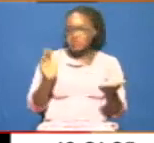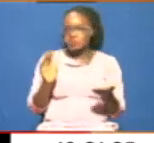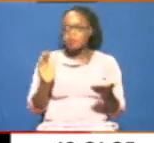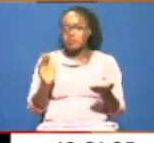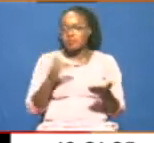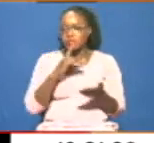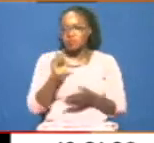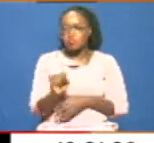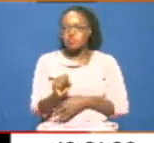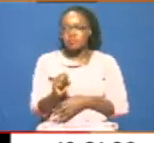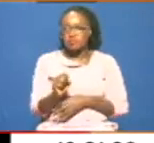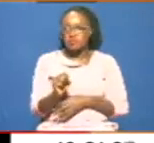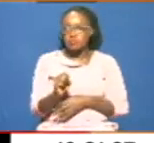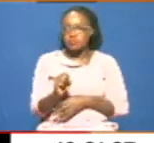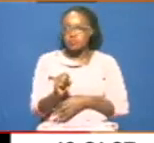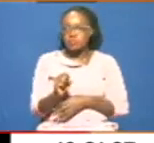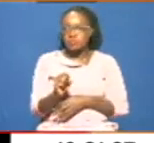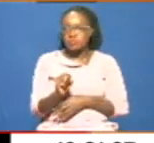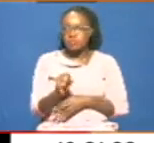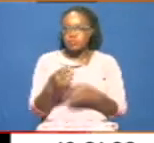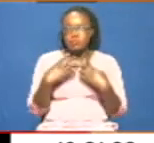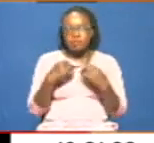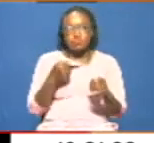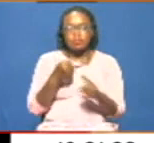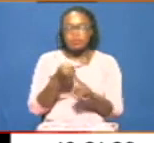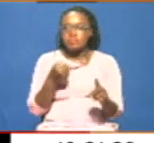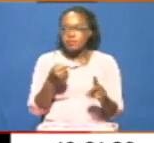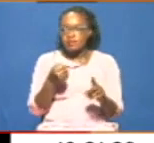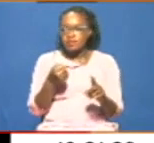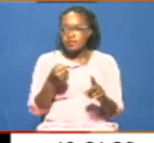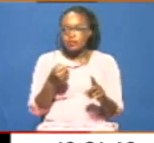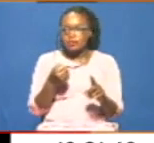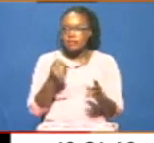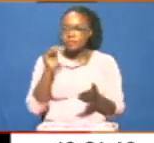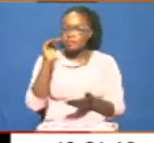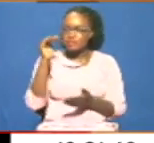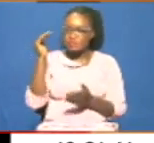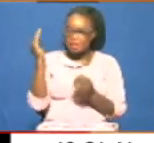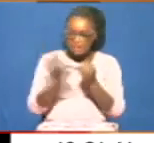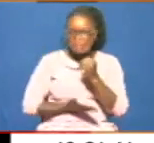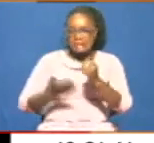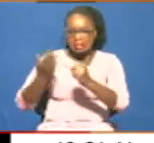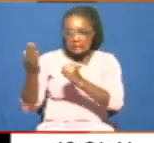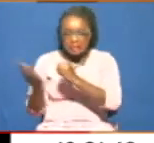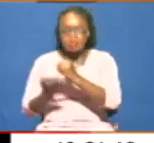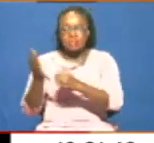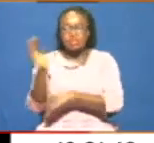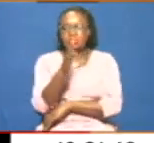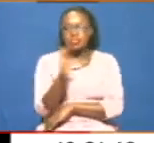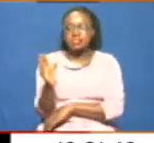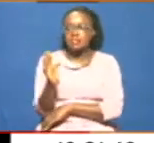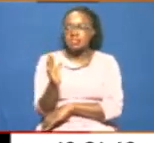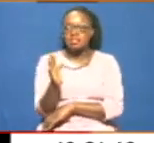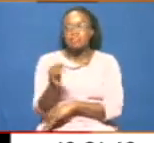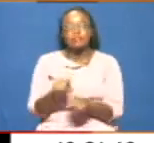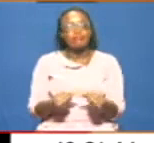therefore, apart from the health implication, there's the cutting down of trees. Right now, it is no longer sustainable.